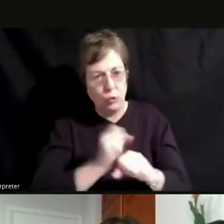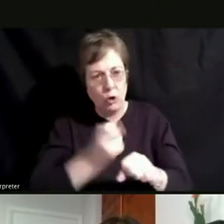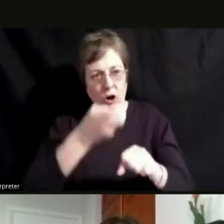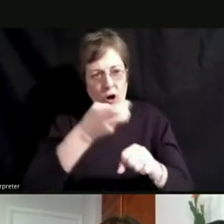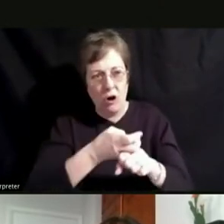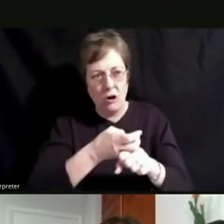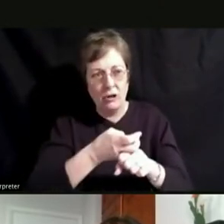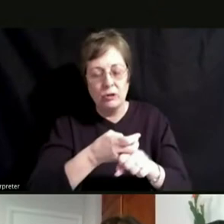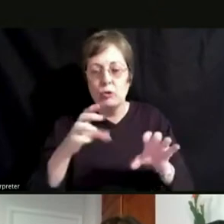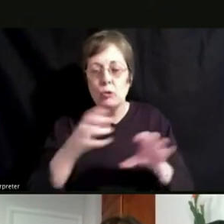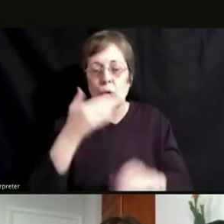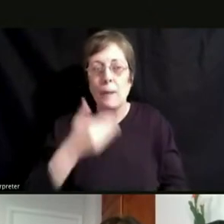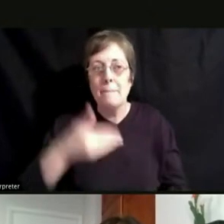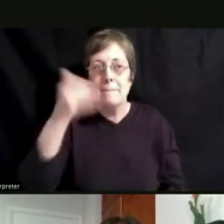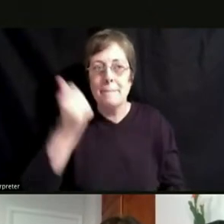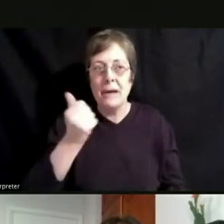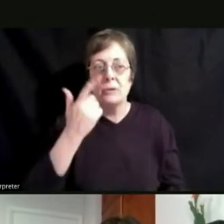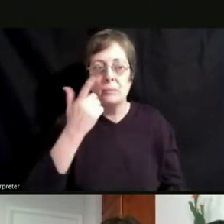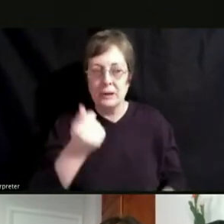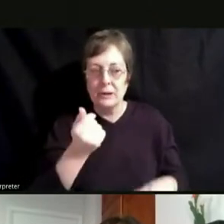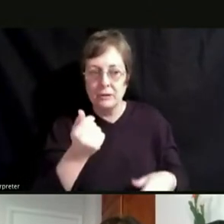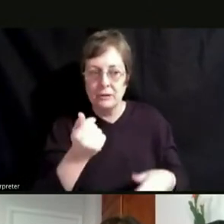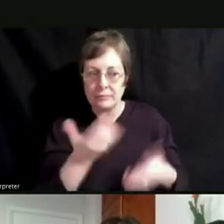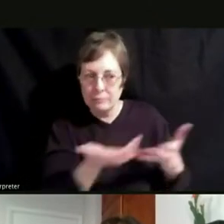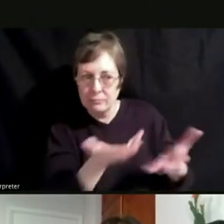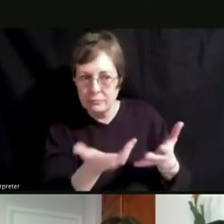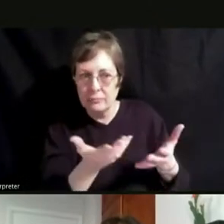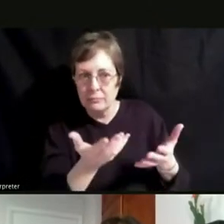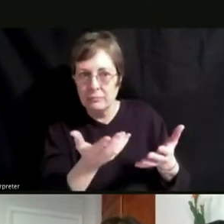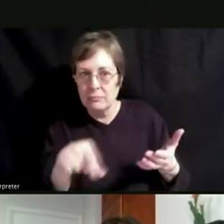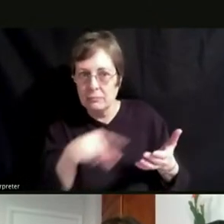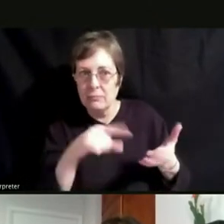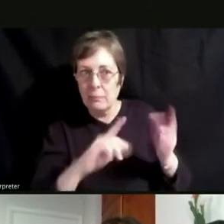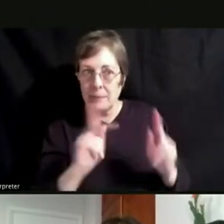give your best, because you're dealing with people.